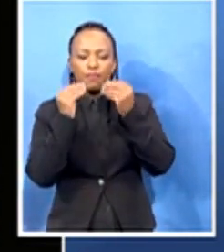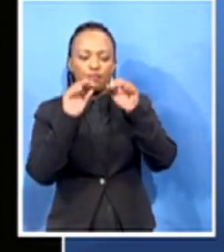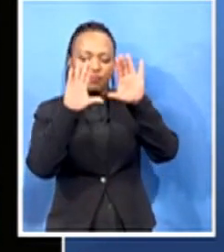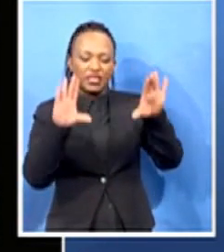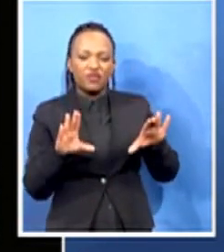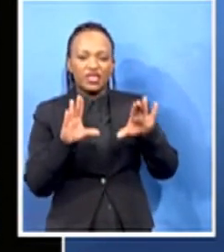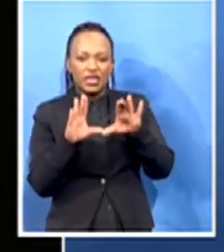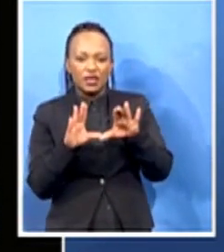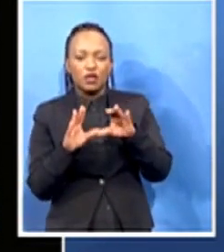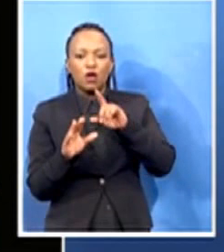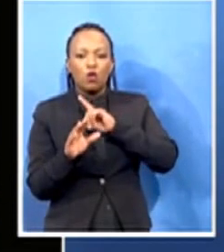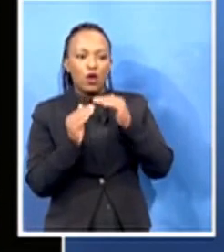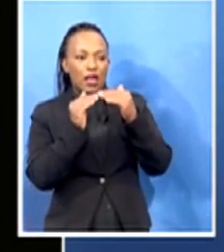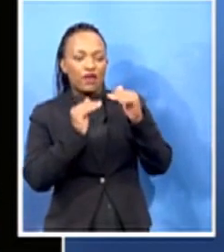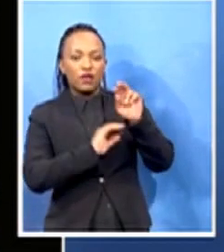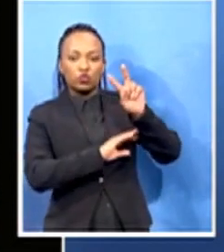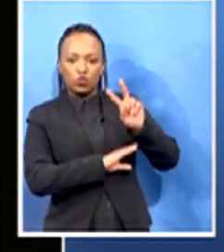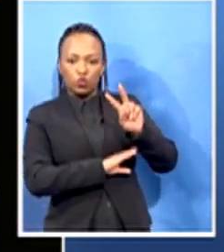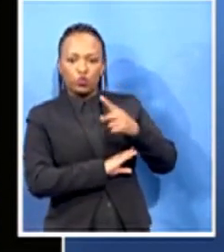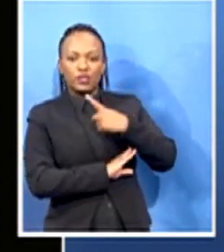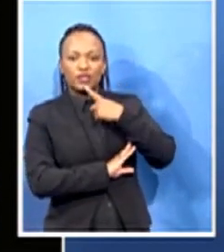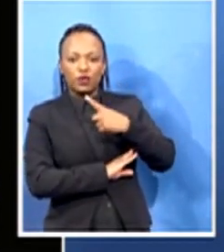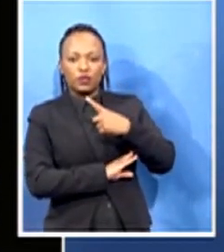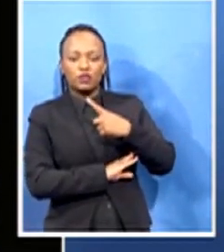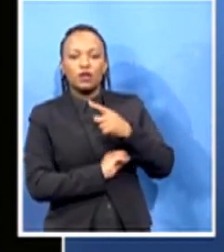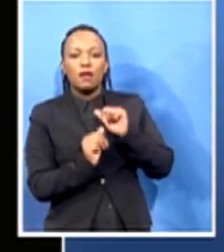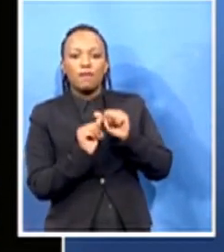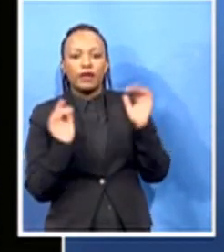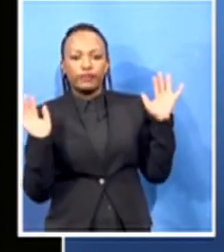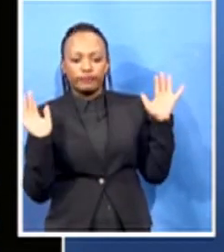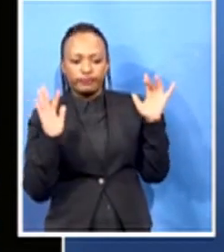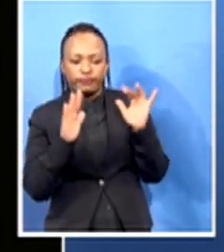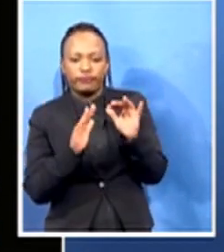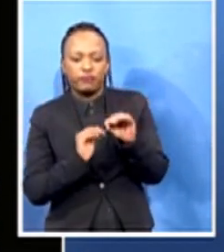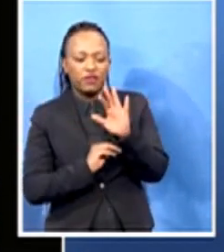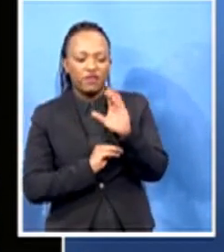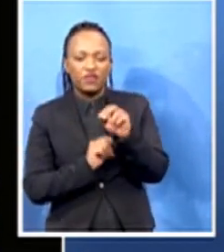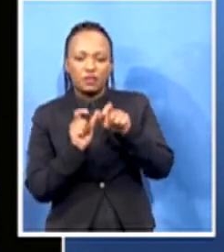about gathering of 50. Now, under level 1, the